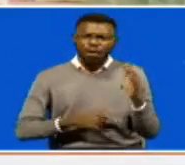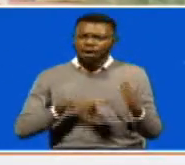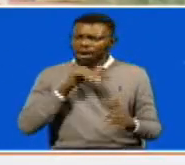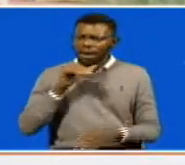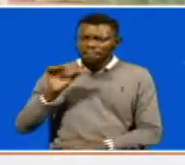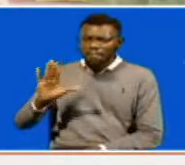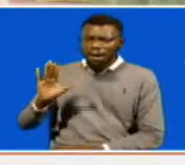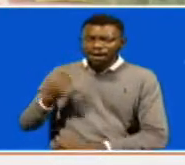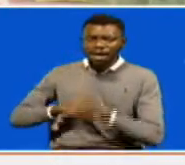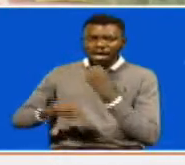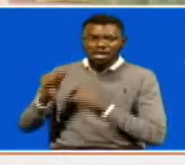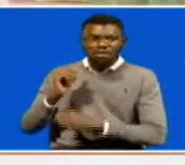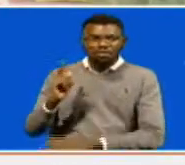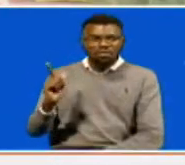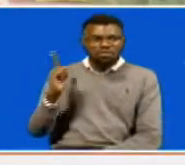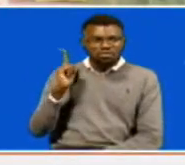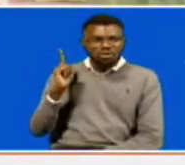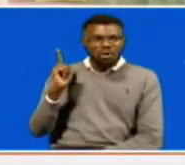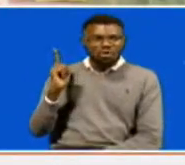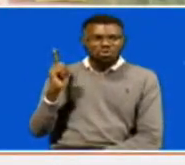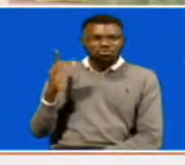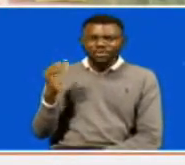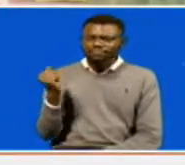is against the law,